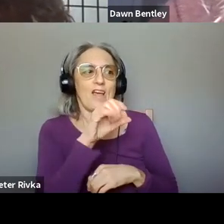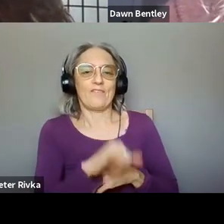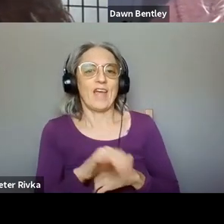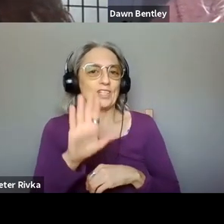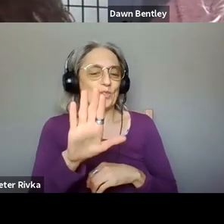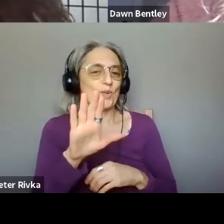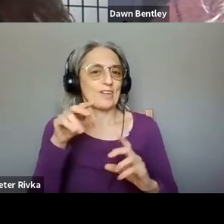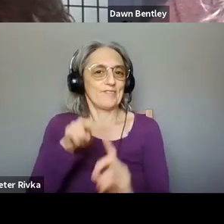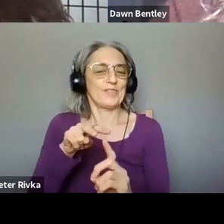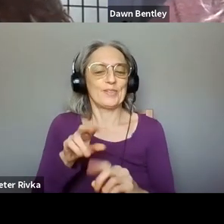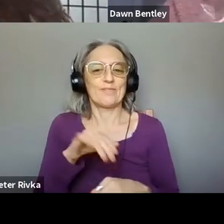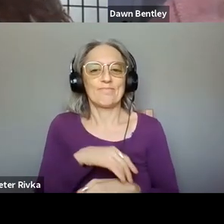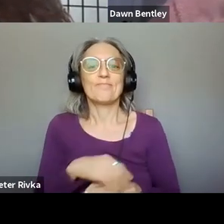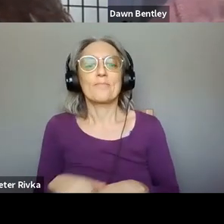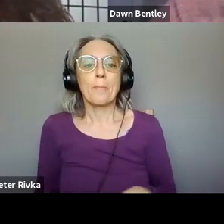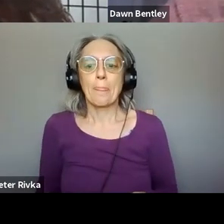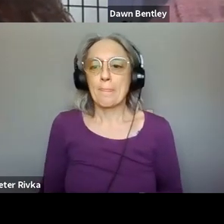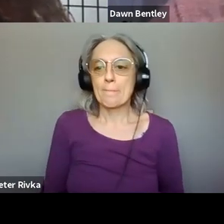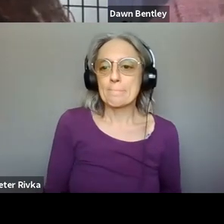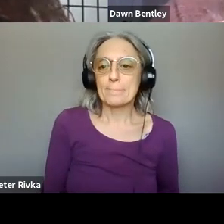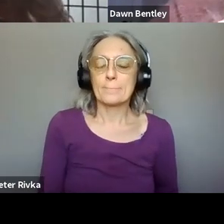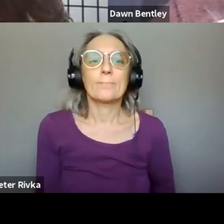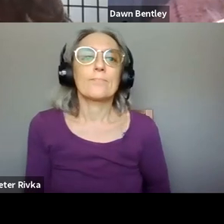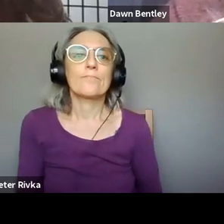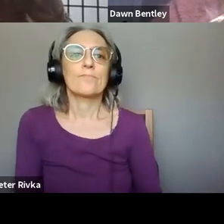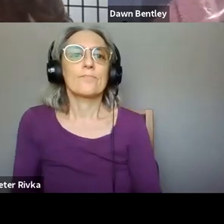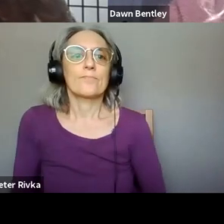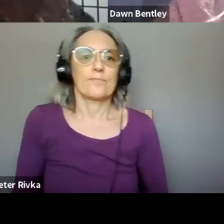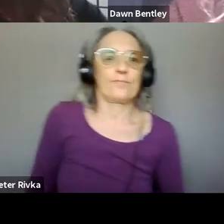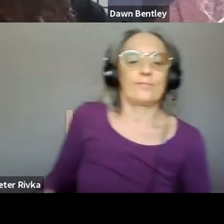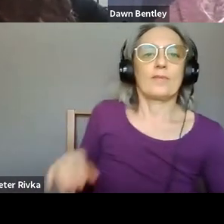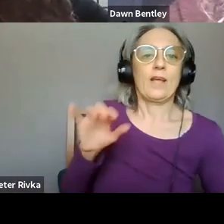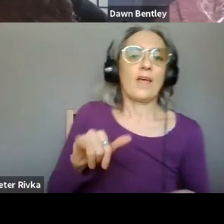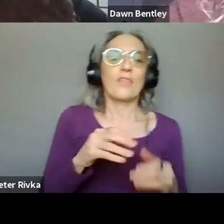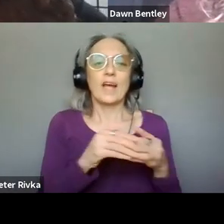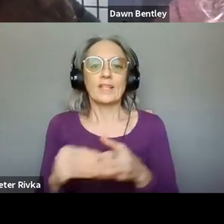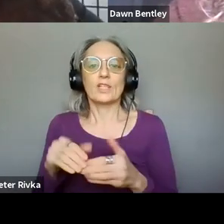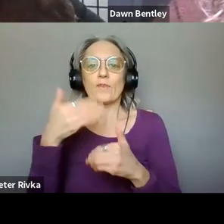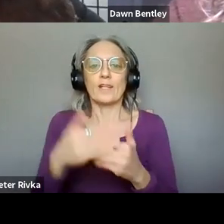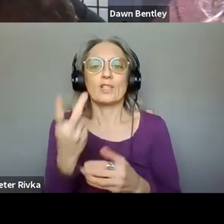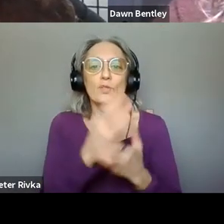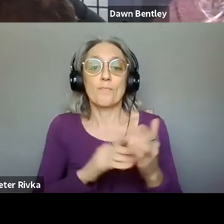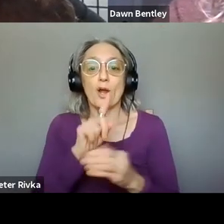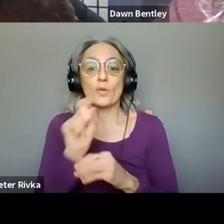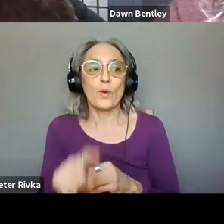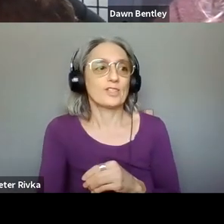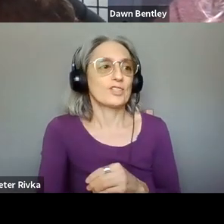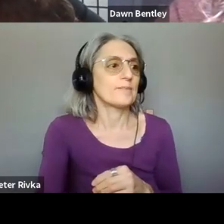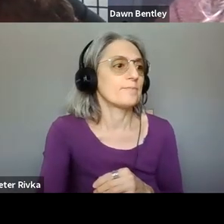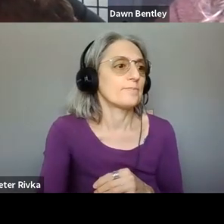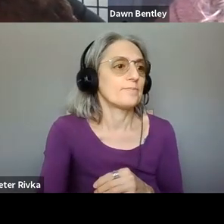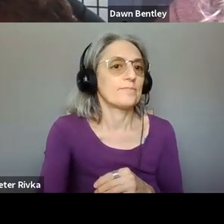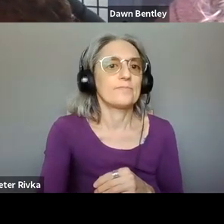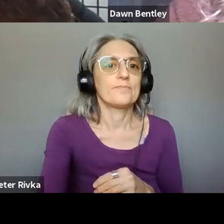stance. So that kind of leads into our next sort of two-part questions. One, we had